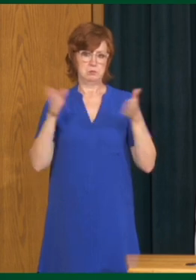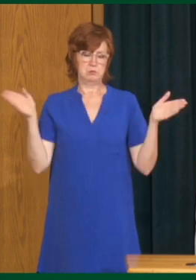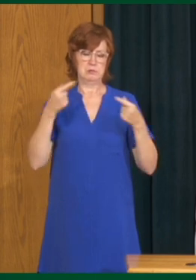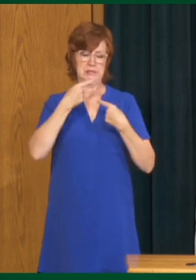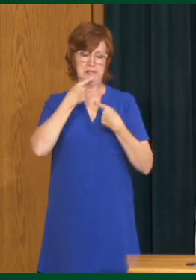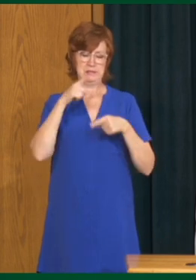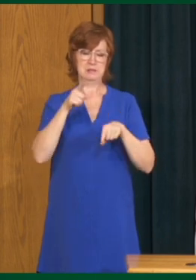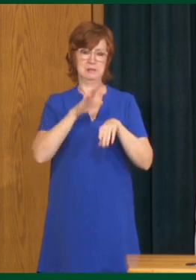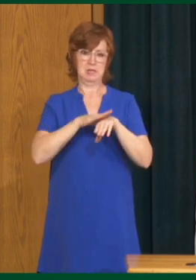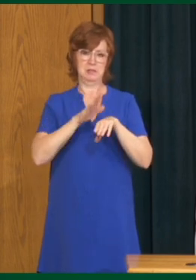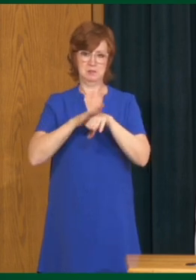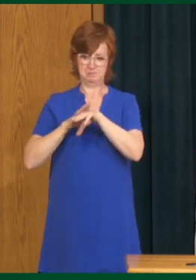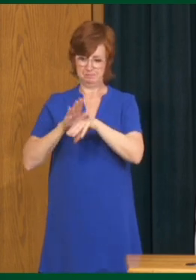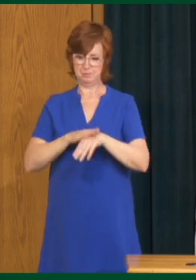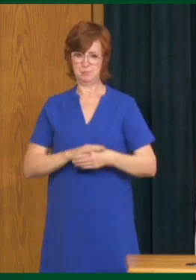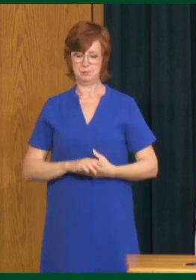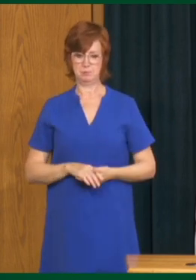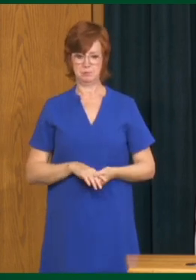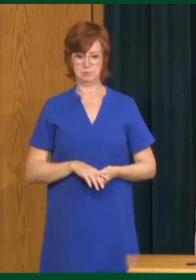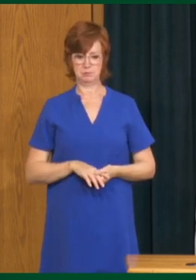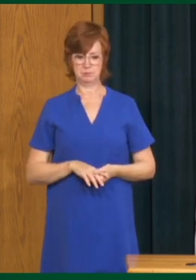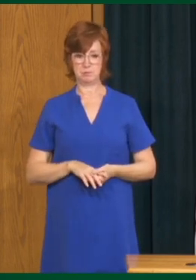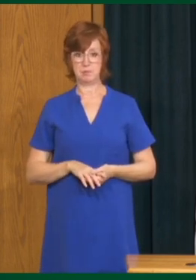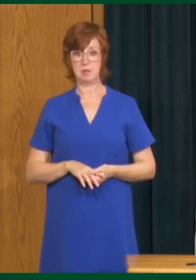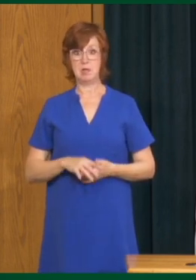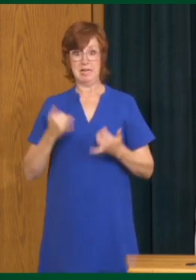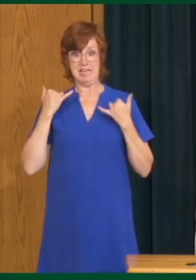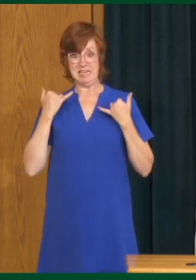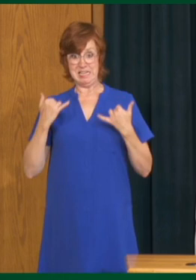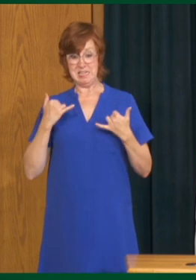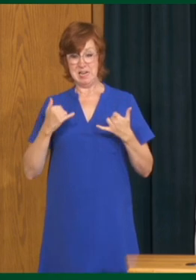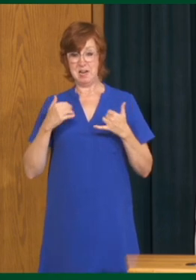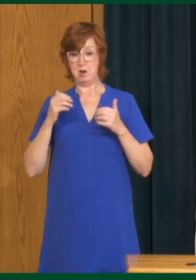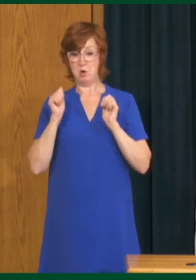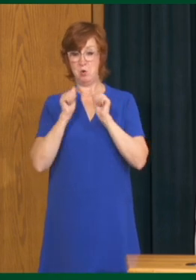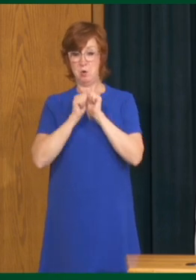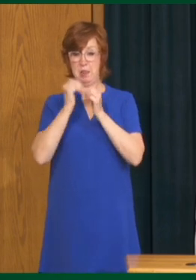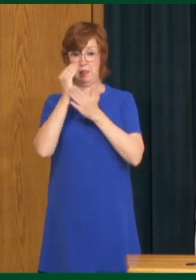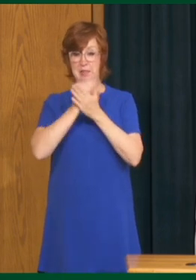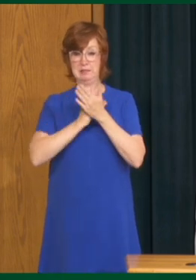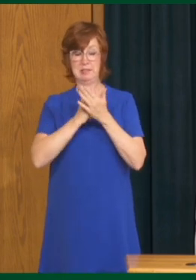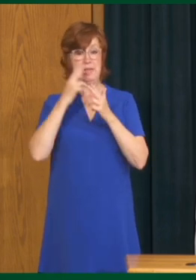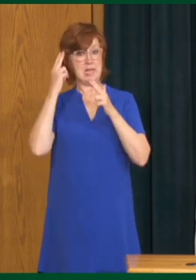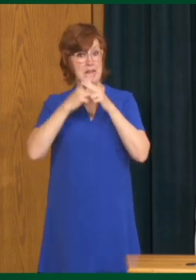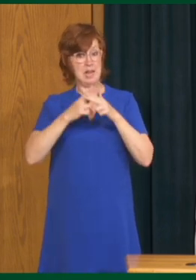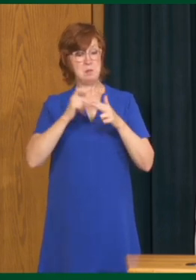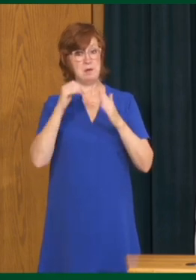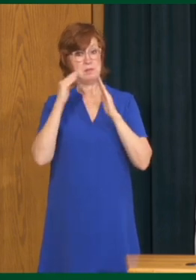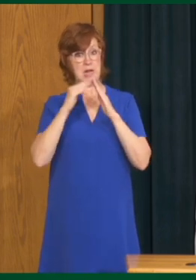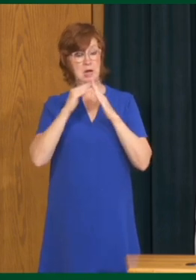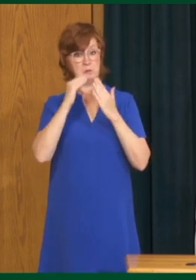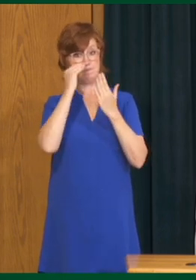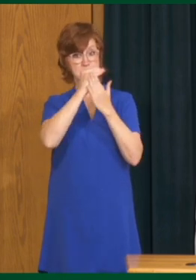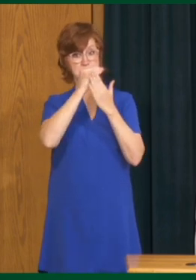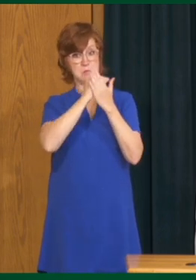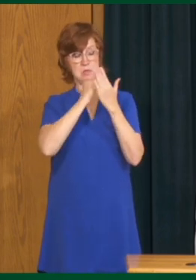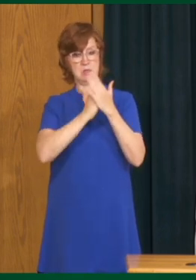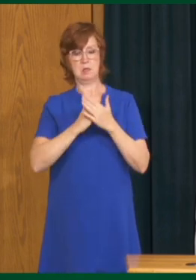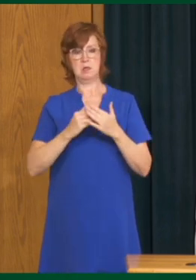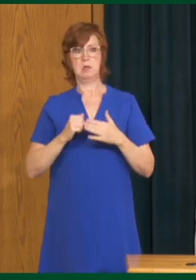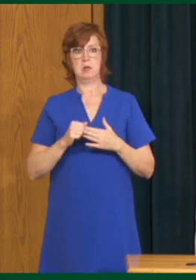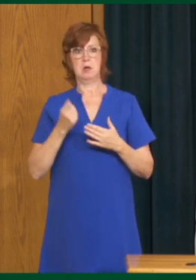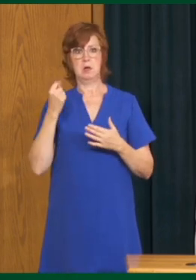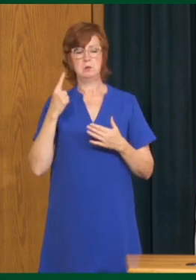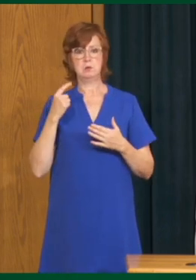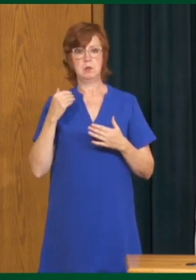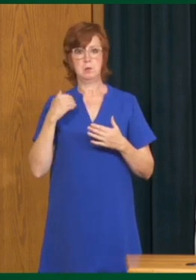PSAs. So I think the reason to make a public announcement is different because of the context. So 4 cases which